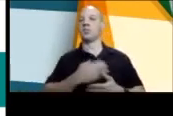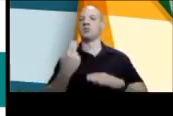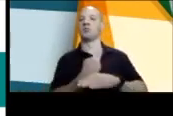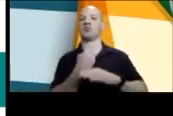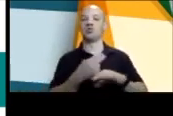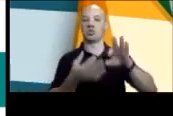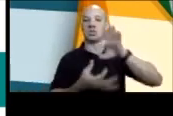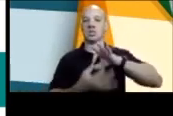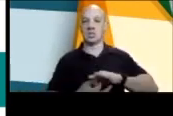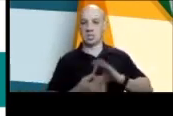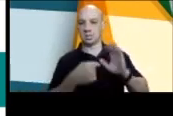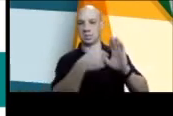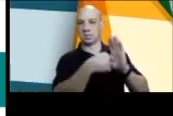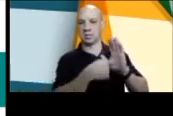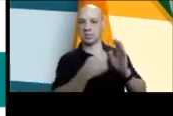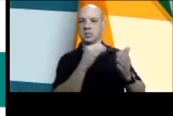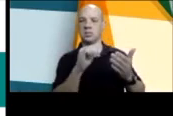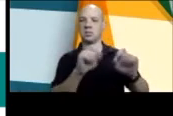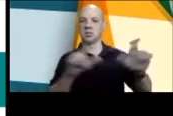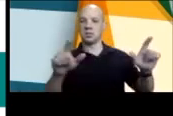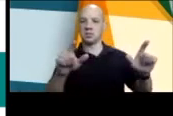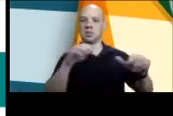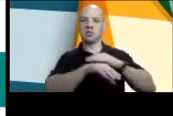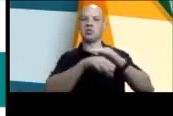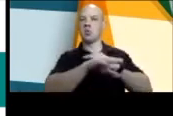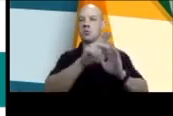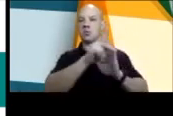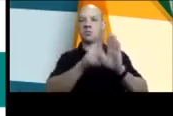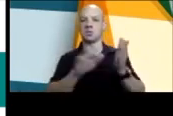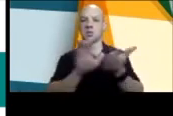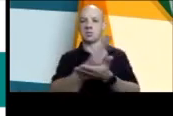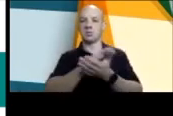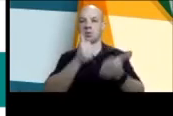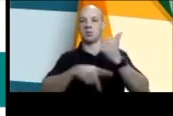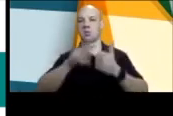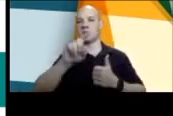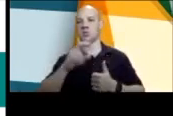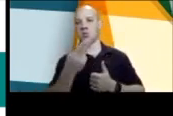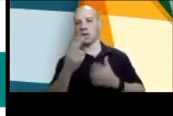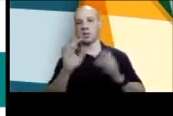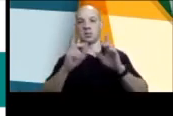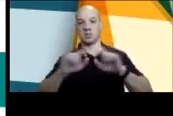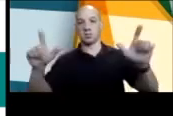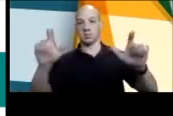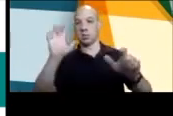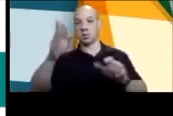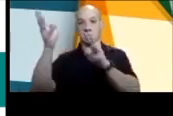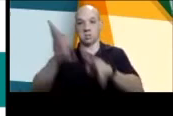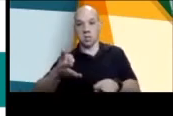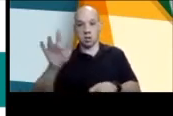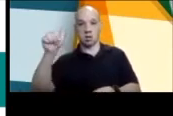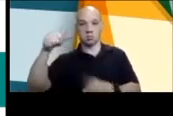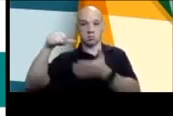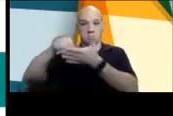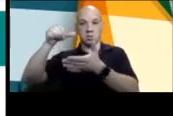the site to access the policy documents on the PRDOH website and click on the download button to access the